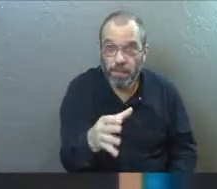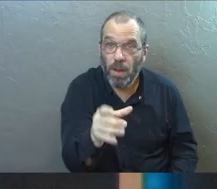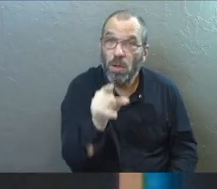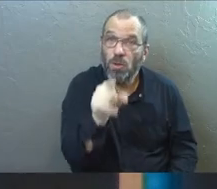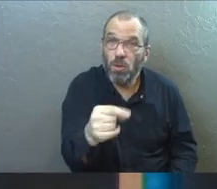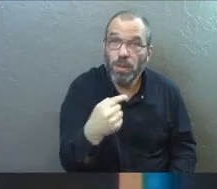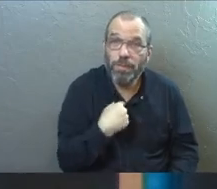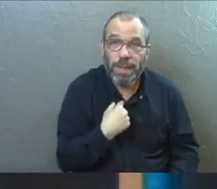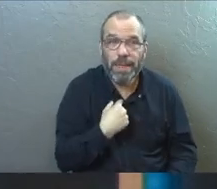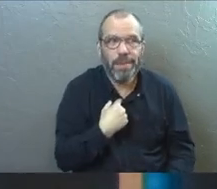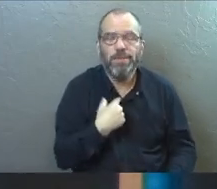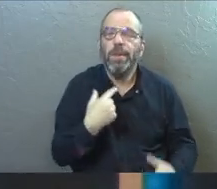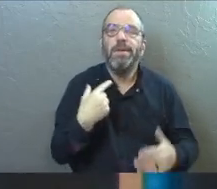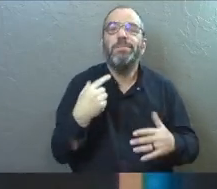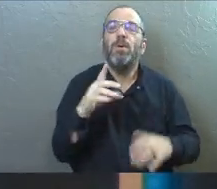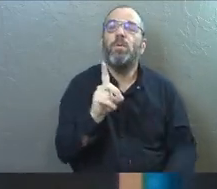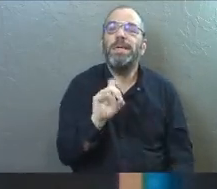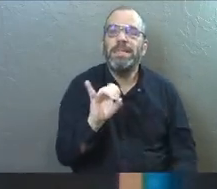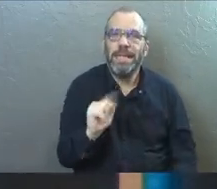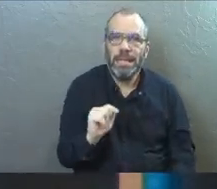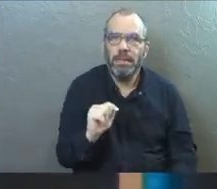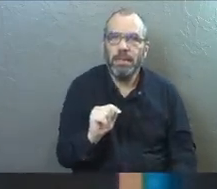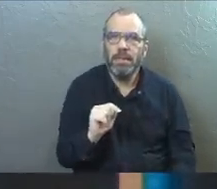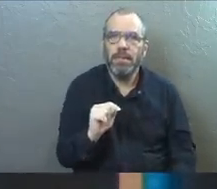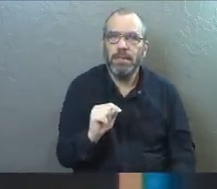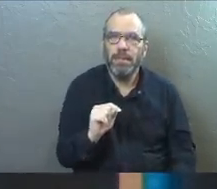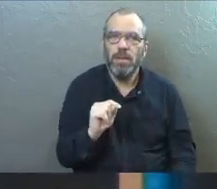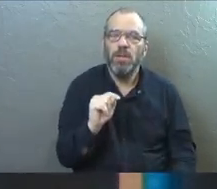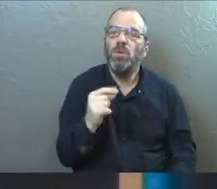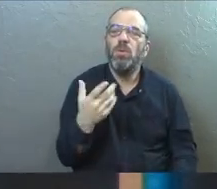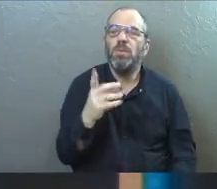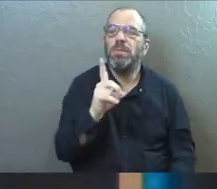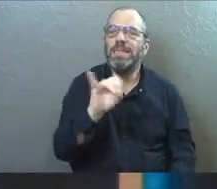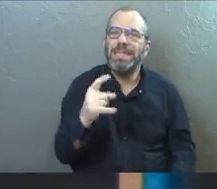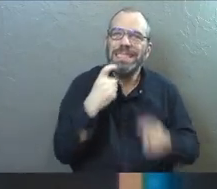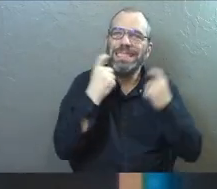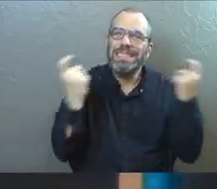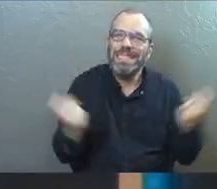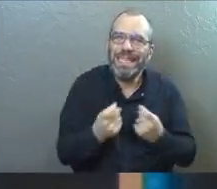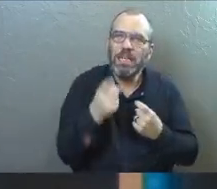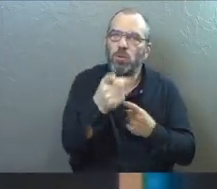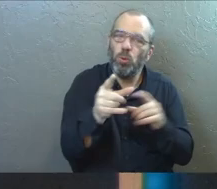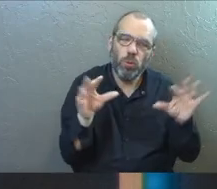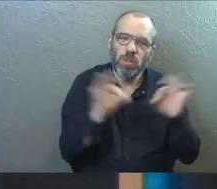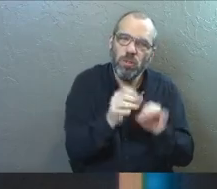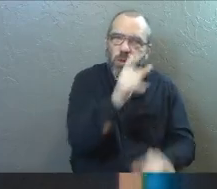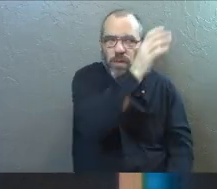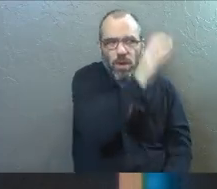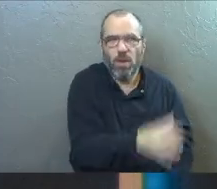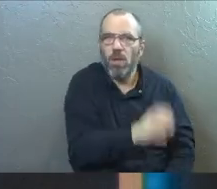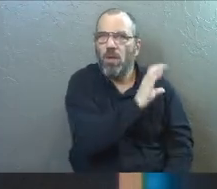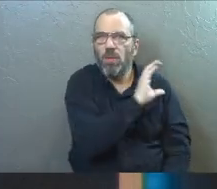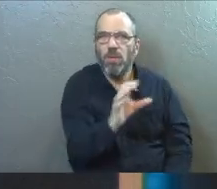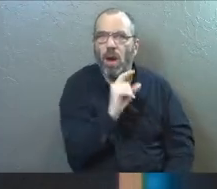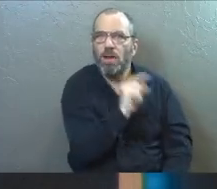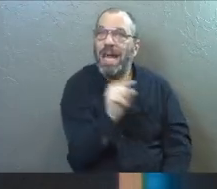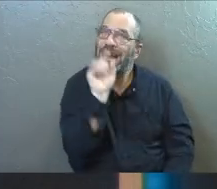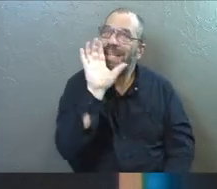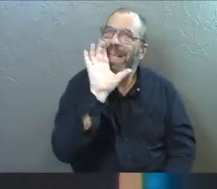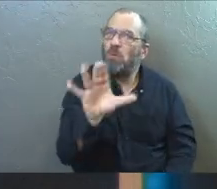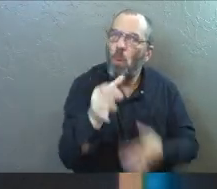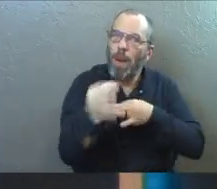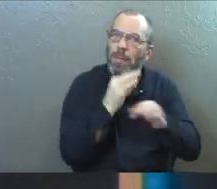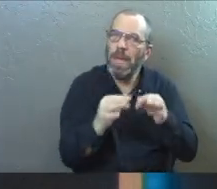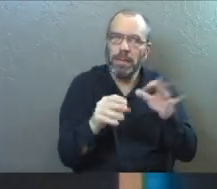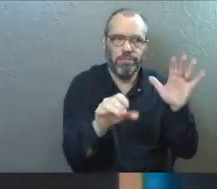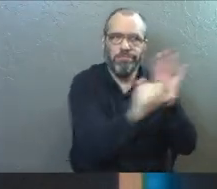are guilty. We are guilty of our sin. We deserve the cross. That was our